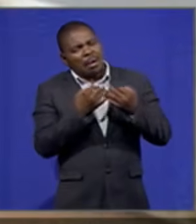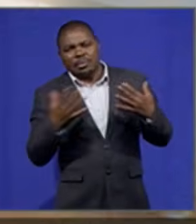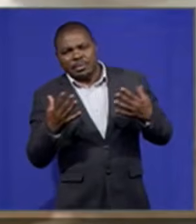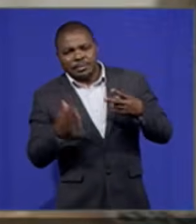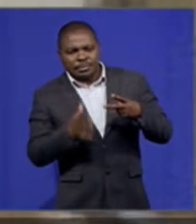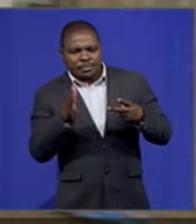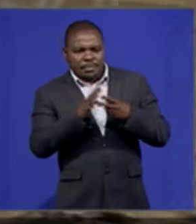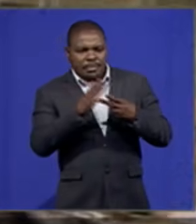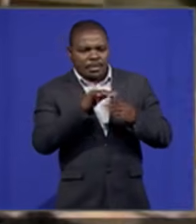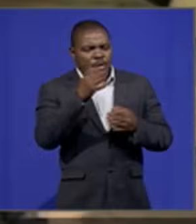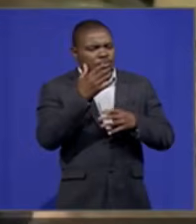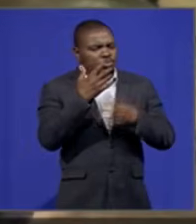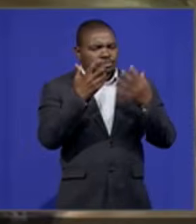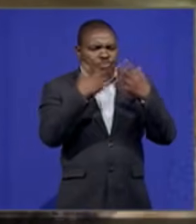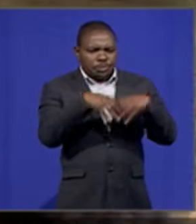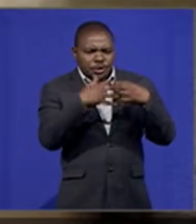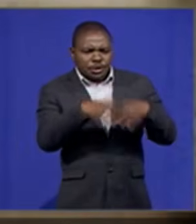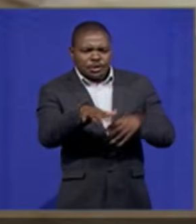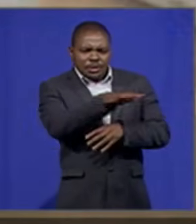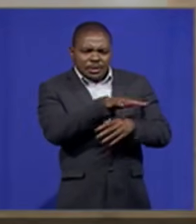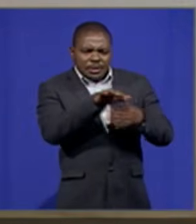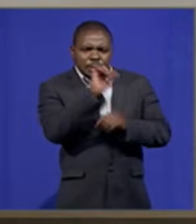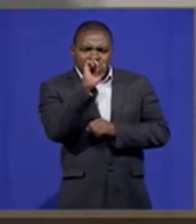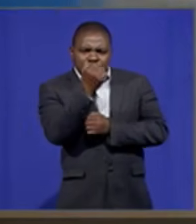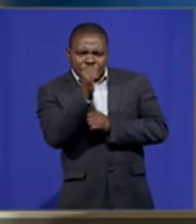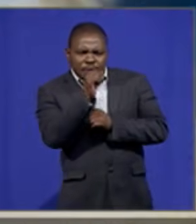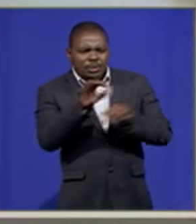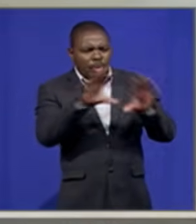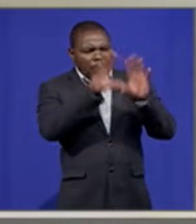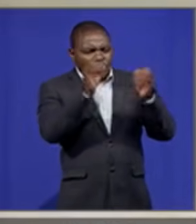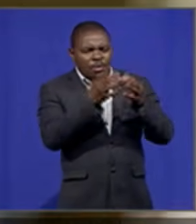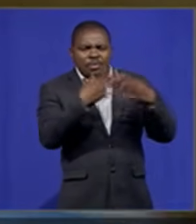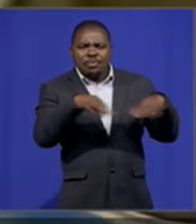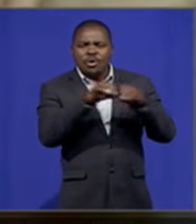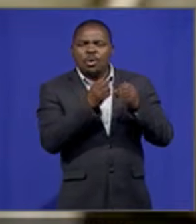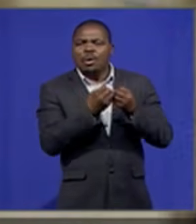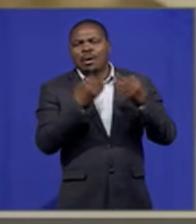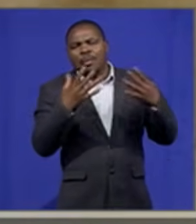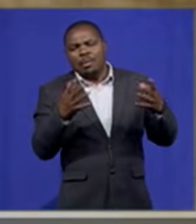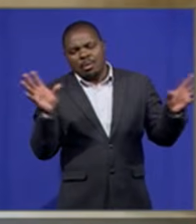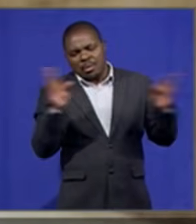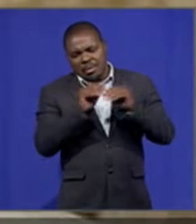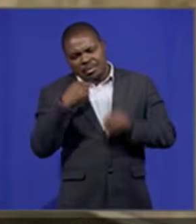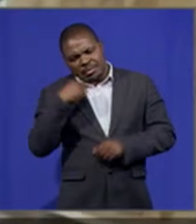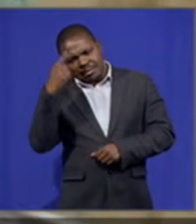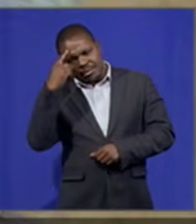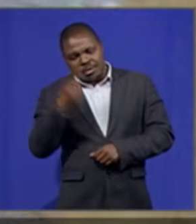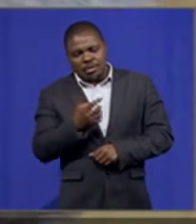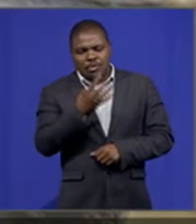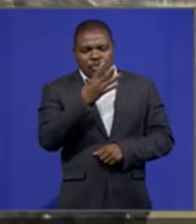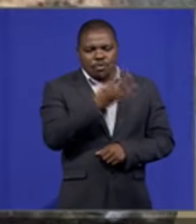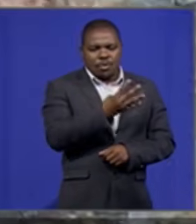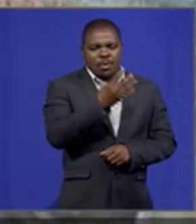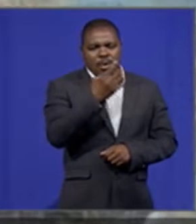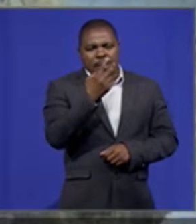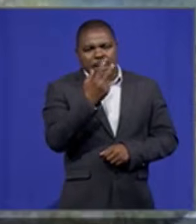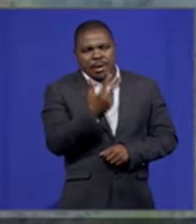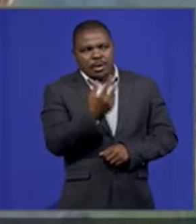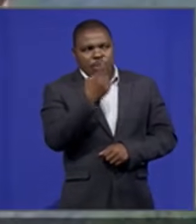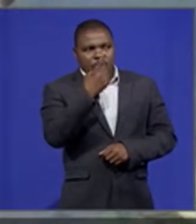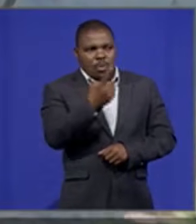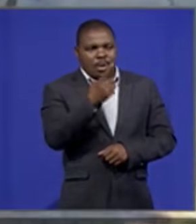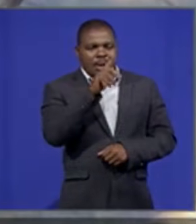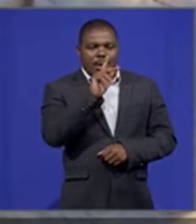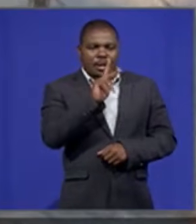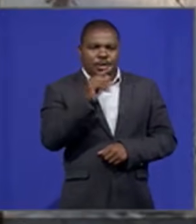as the equipment that has been used. Also, product that has been amassed is up to 481 kilograms, which